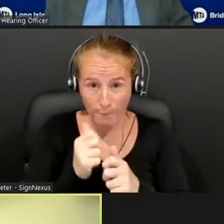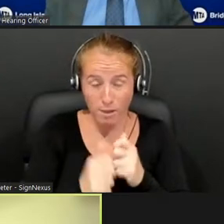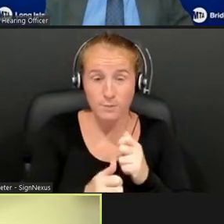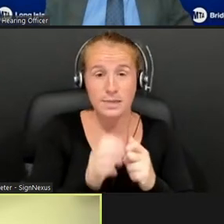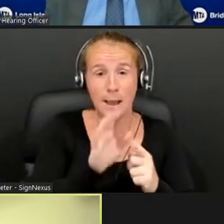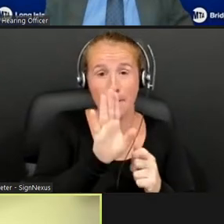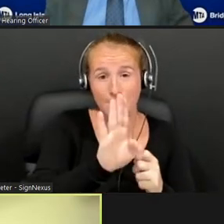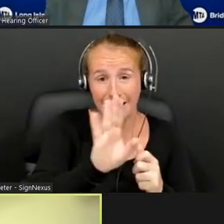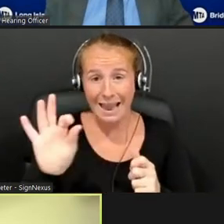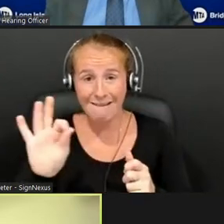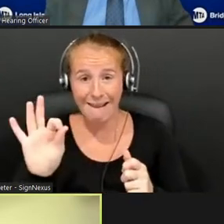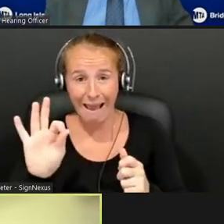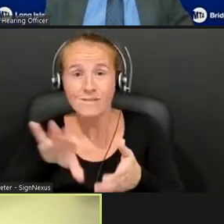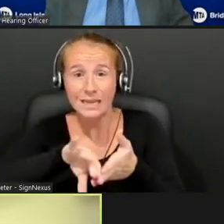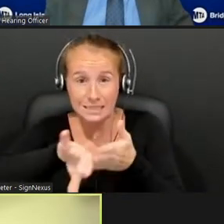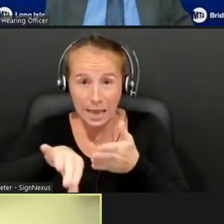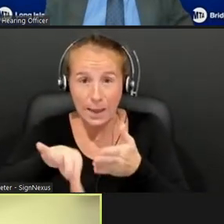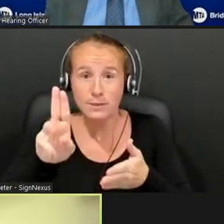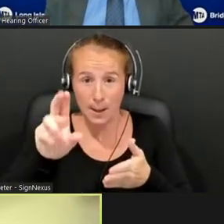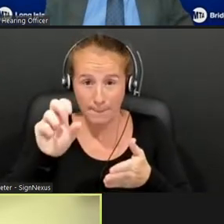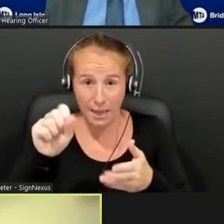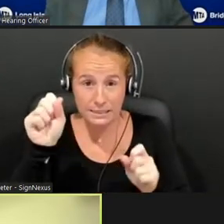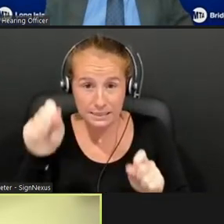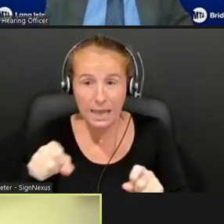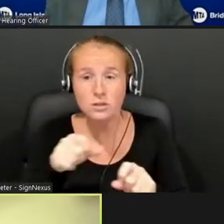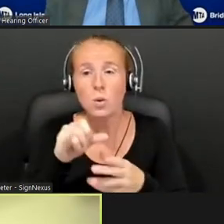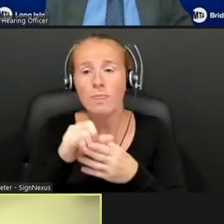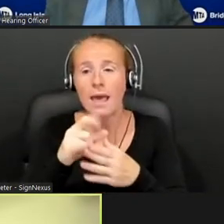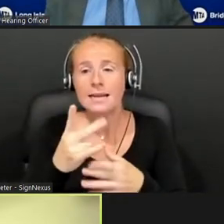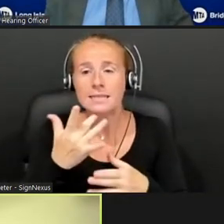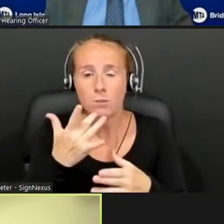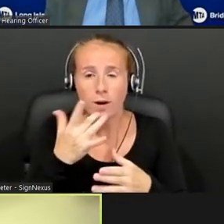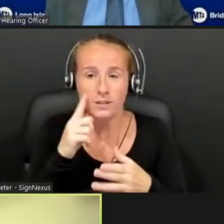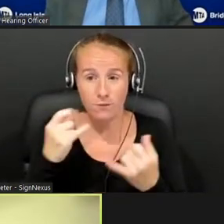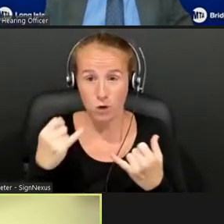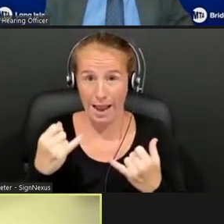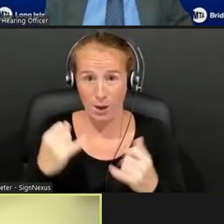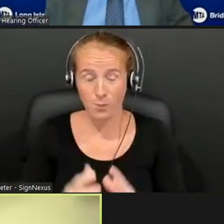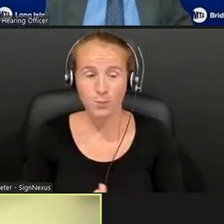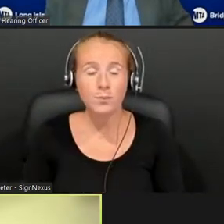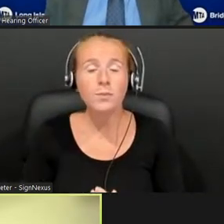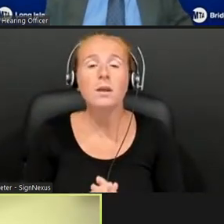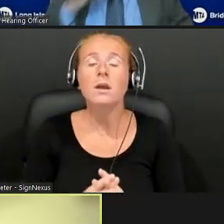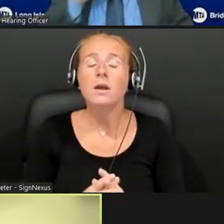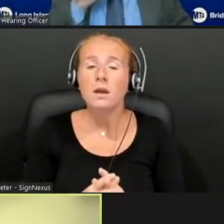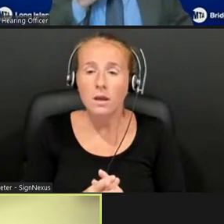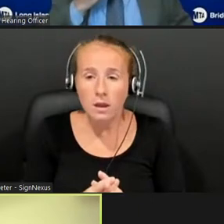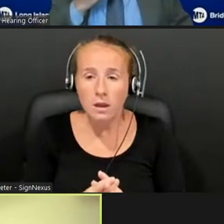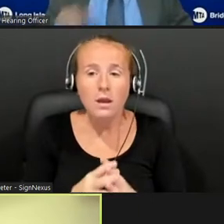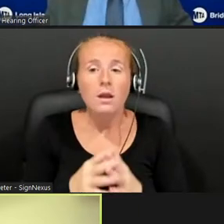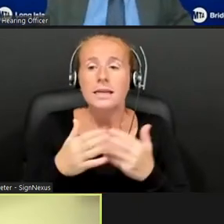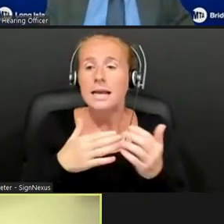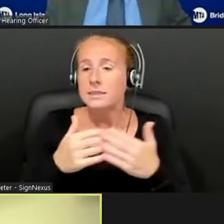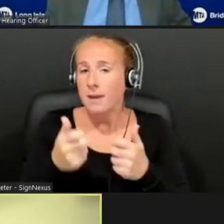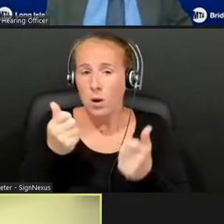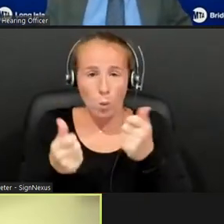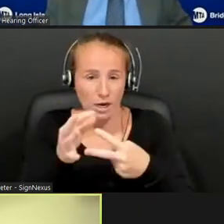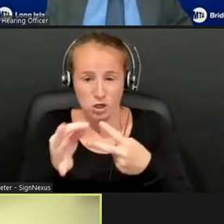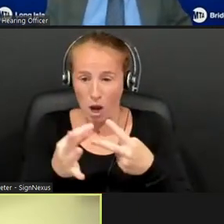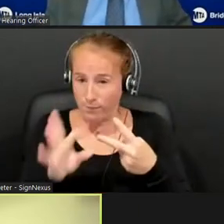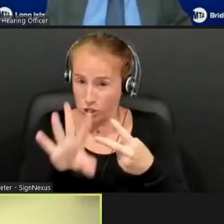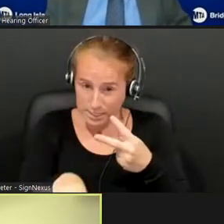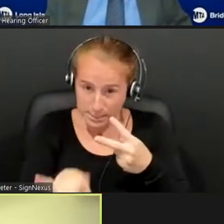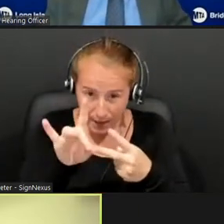do appear to exempt buses so these would be our preference at this time regardless of which option is ultimately selected inner city